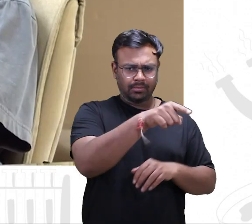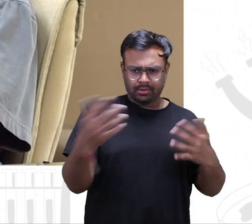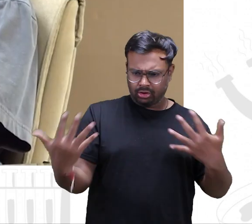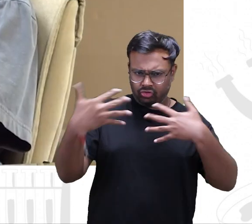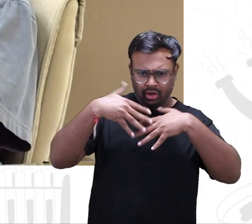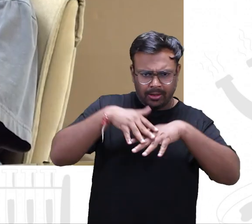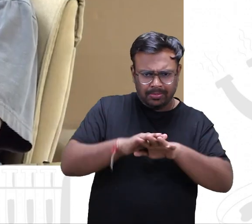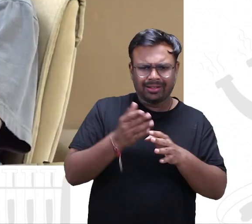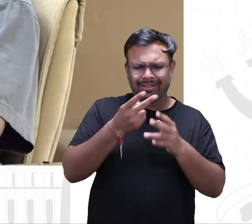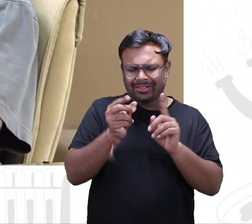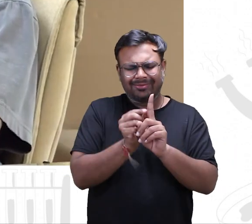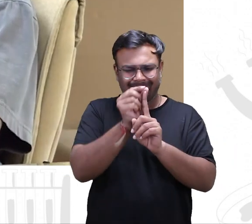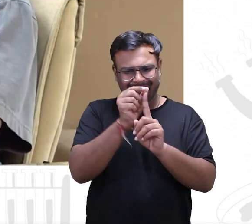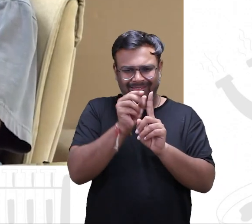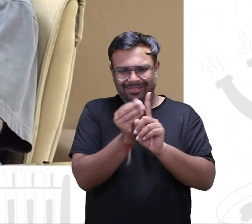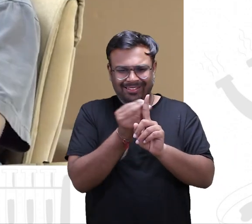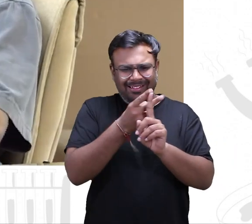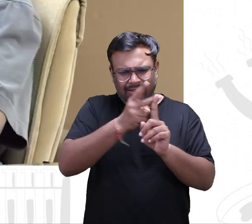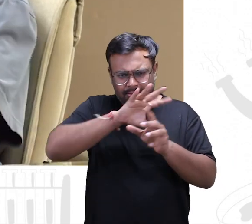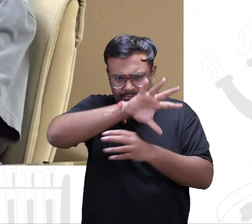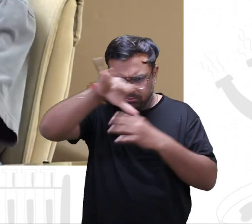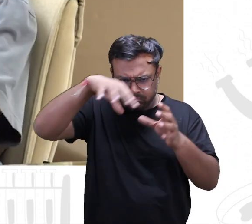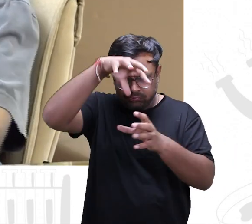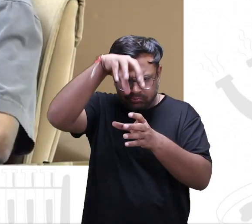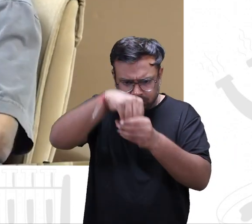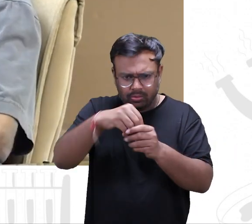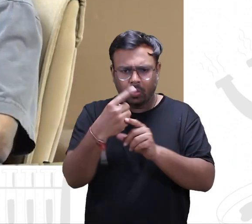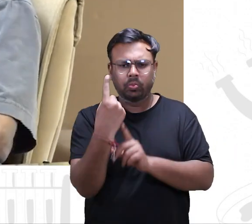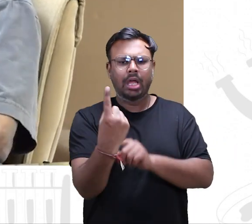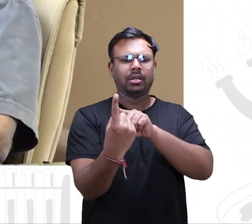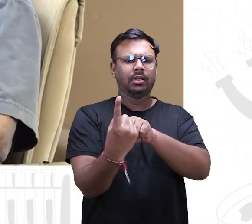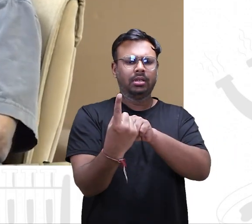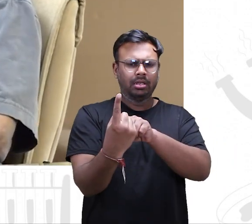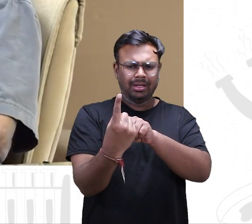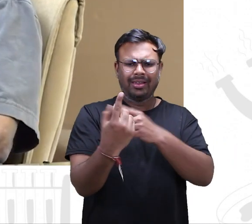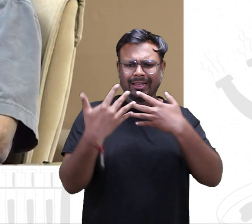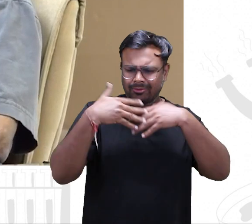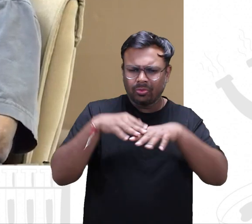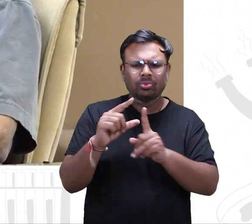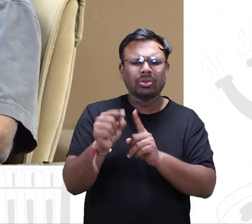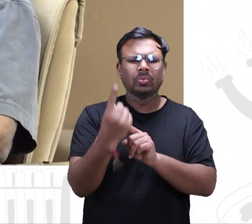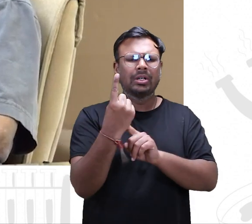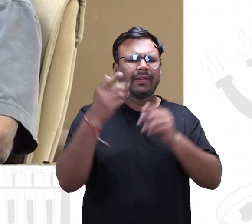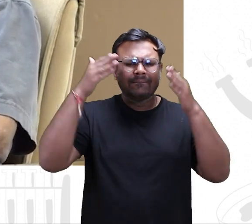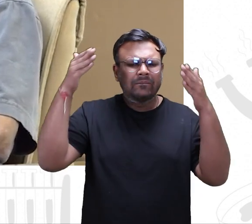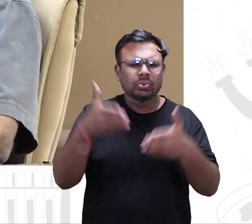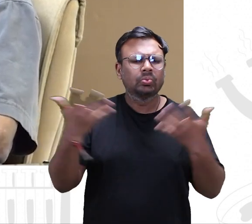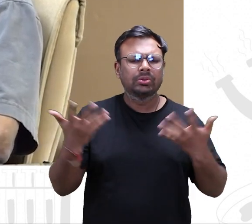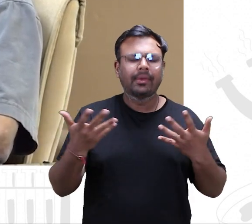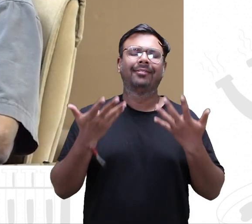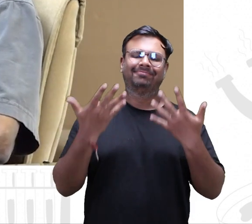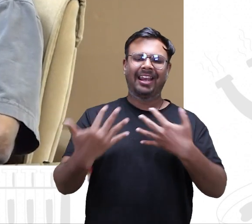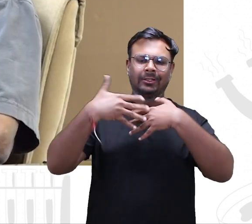have a combination of traits that you want to keep in one plant, then this is one way to do it,